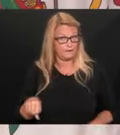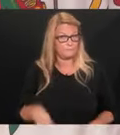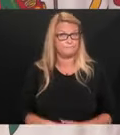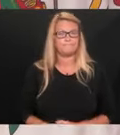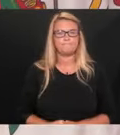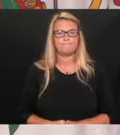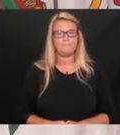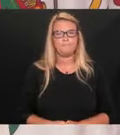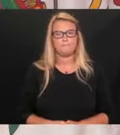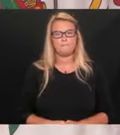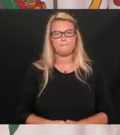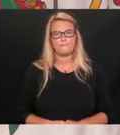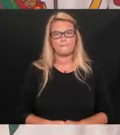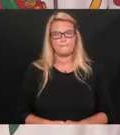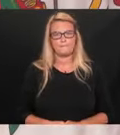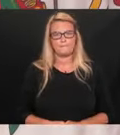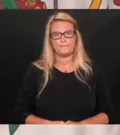I've got just a